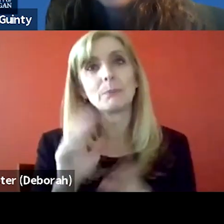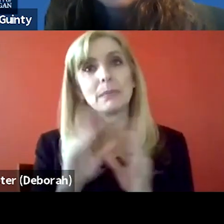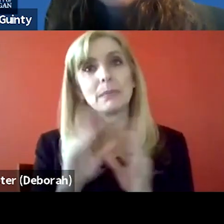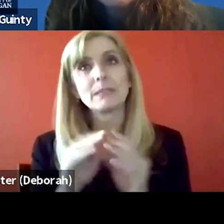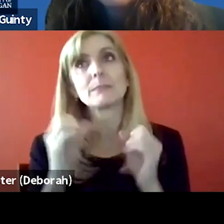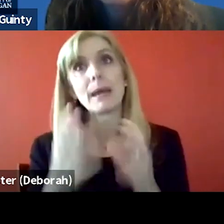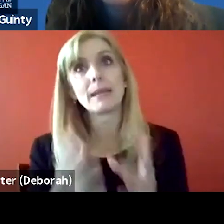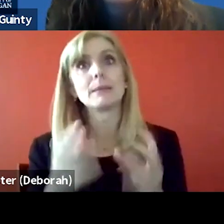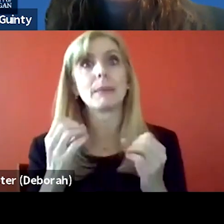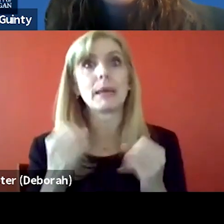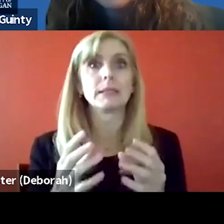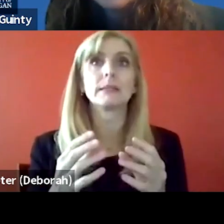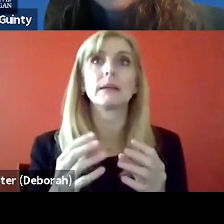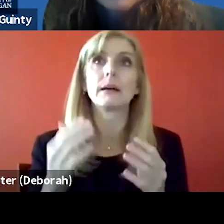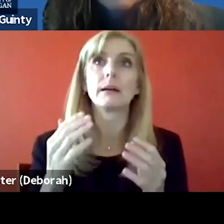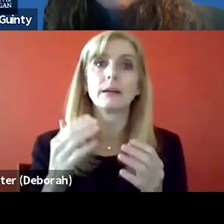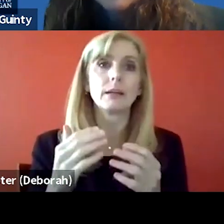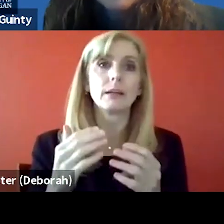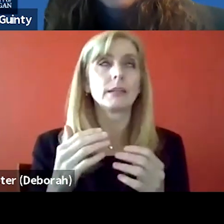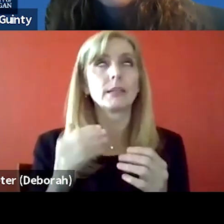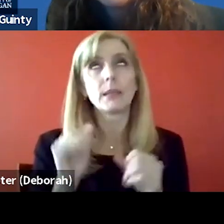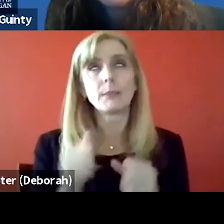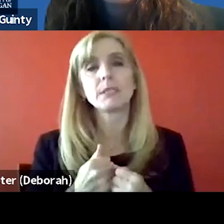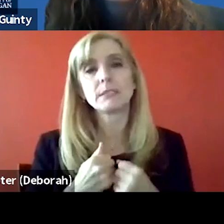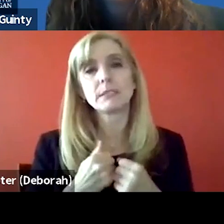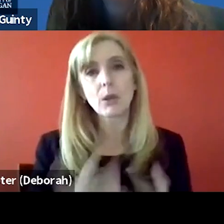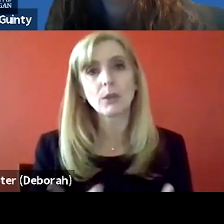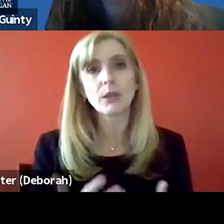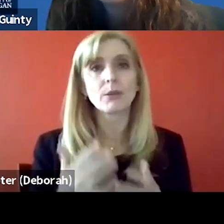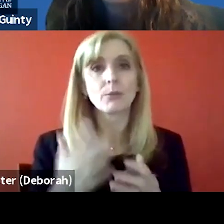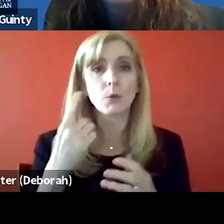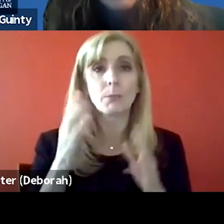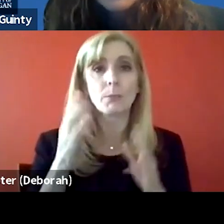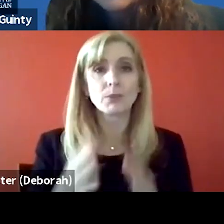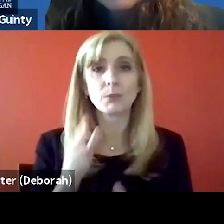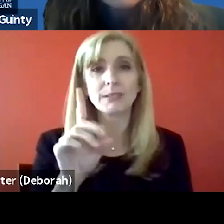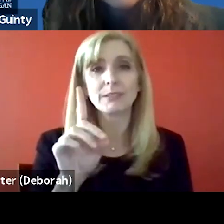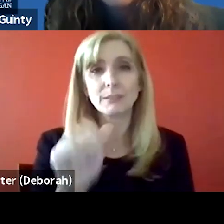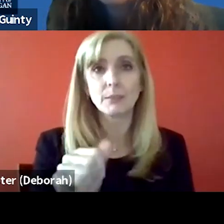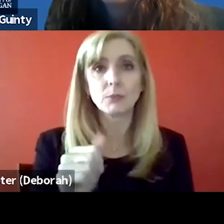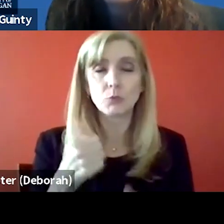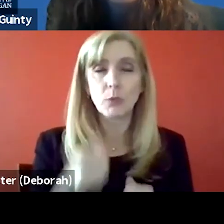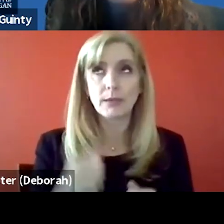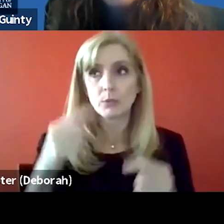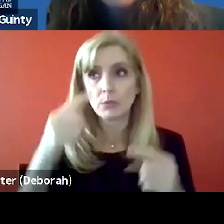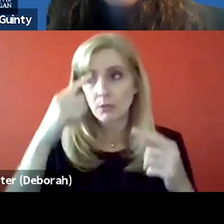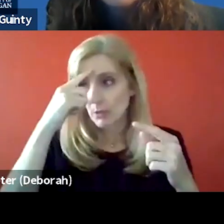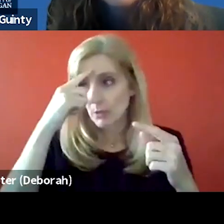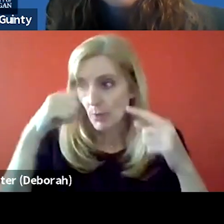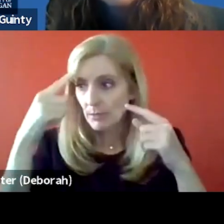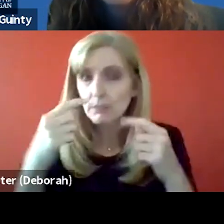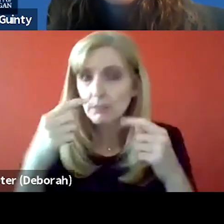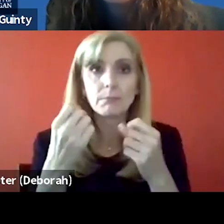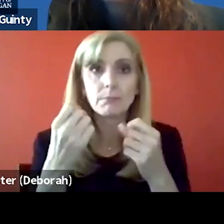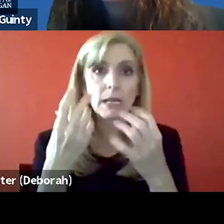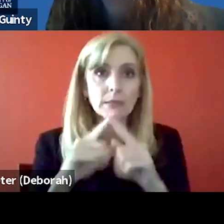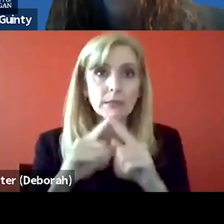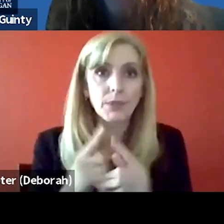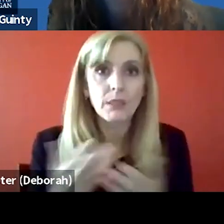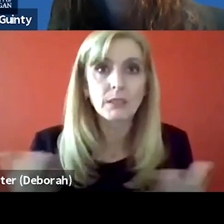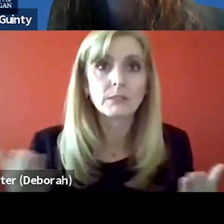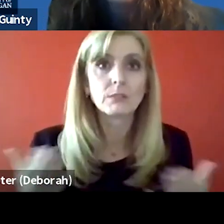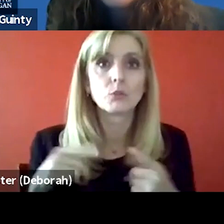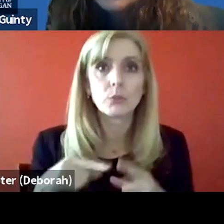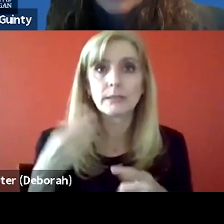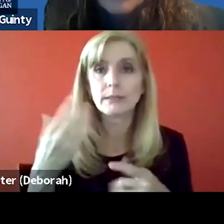very difficult and very tiring for somebody with a disability who's trying to process many different things during those meetings. Like